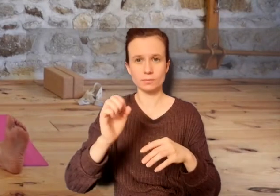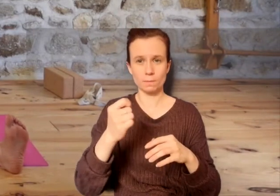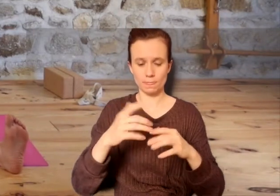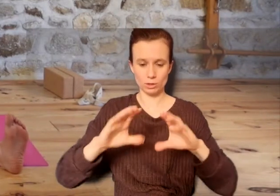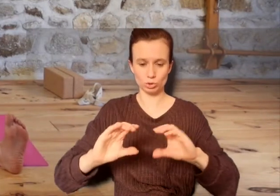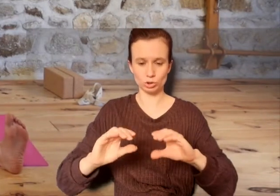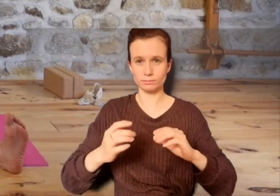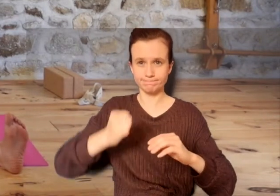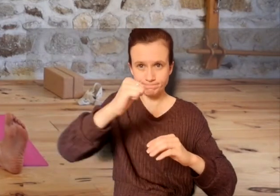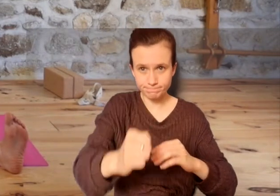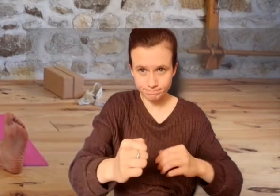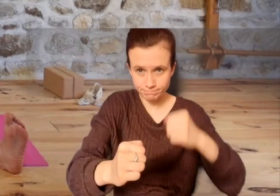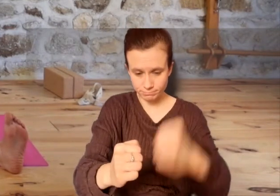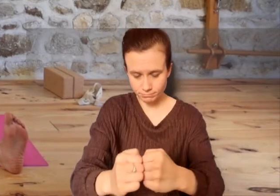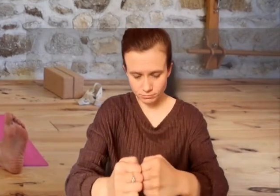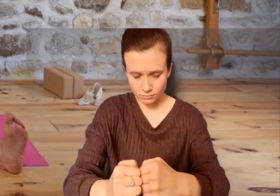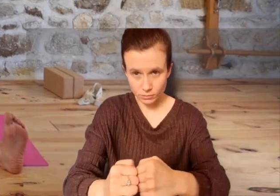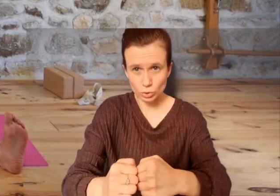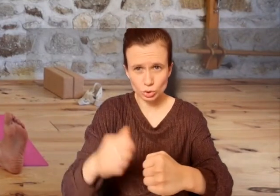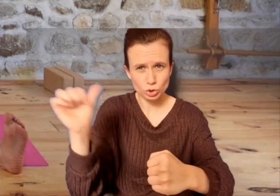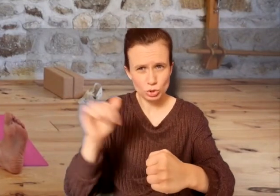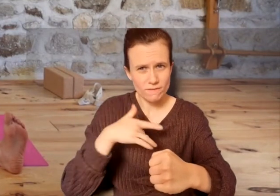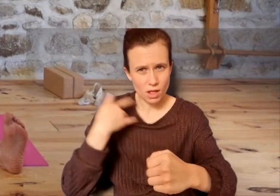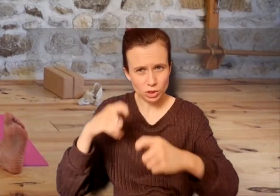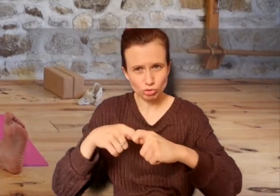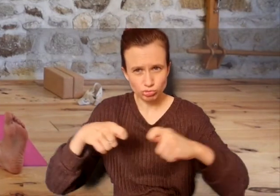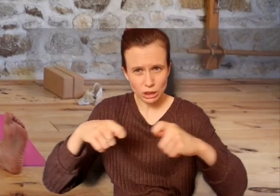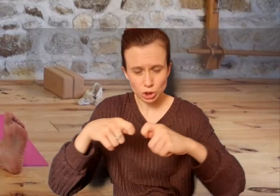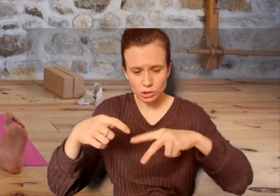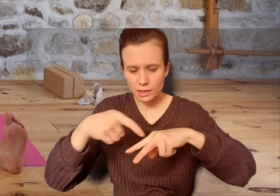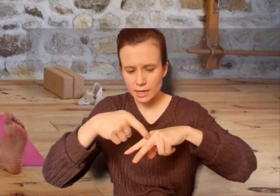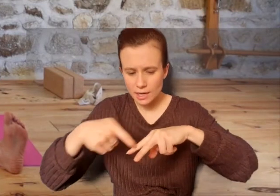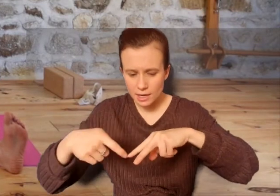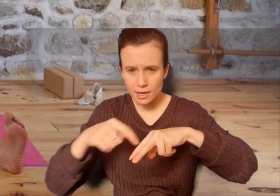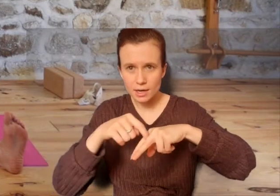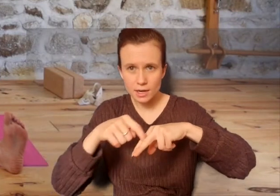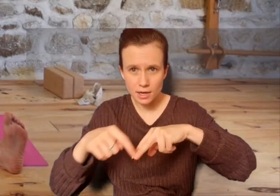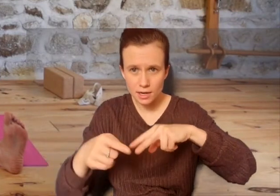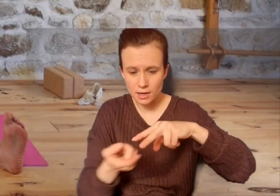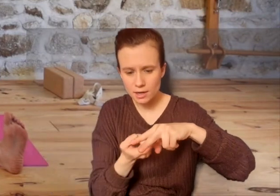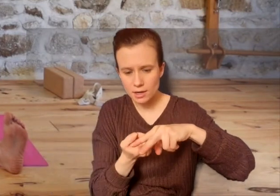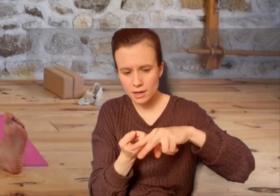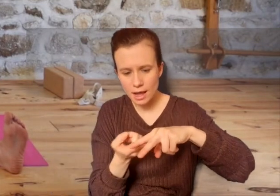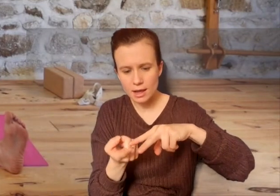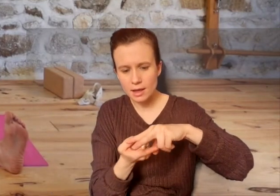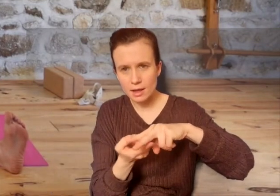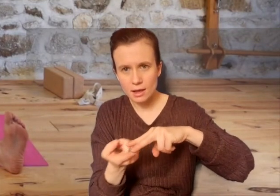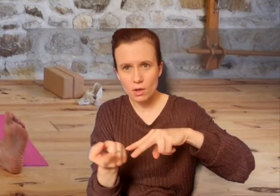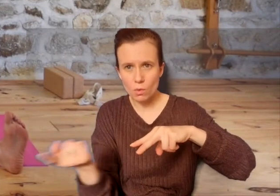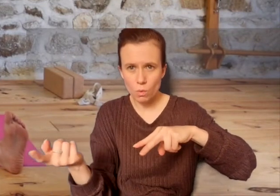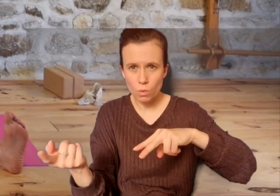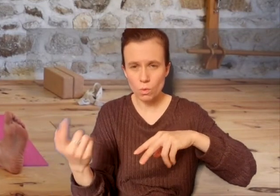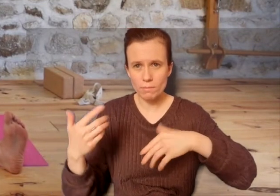the cushion. That should be a decent stretch, whether it's in the inner thighs or the hamstrings, maybe a bit